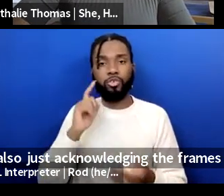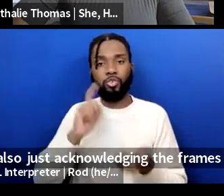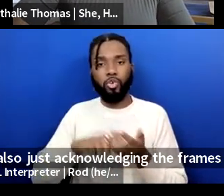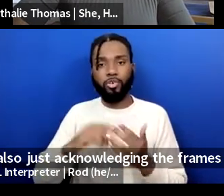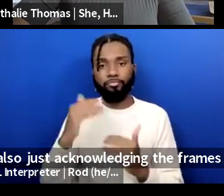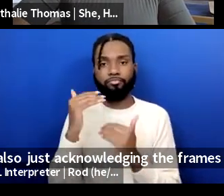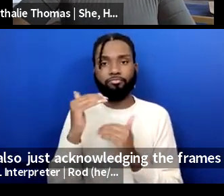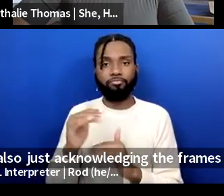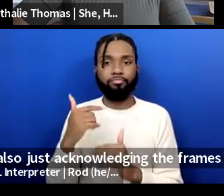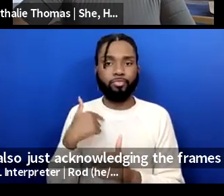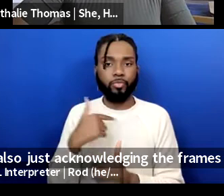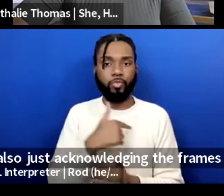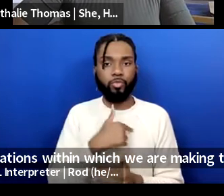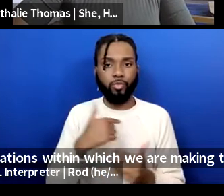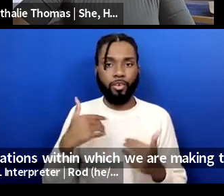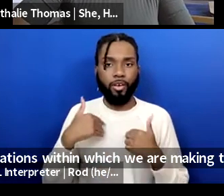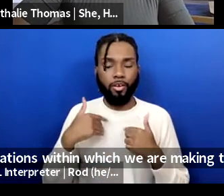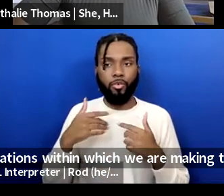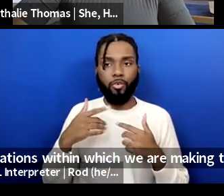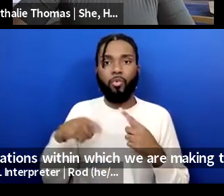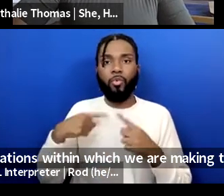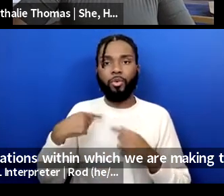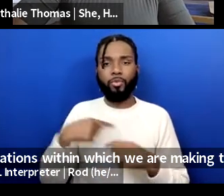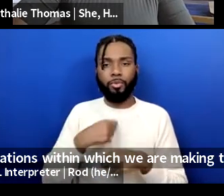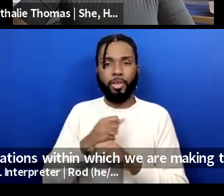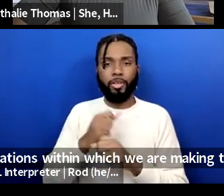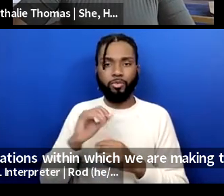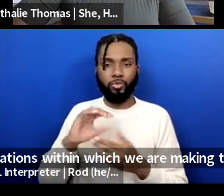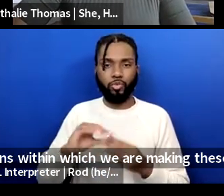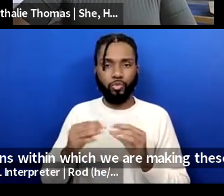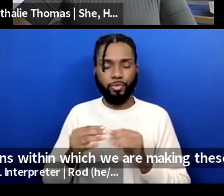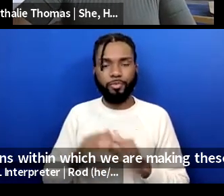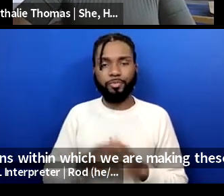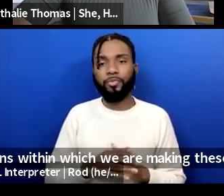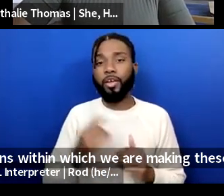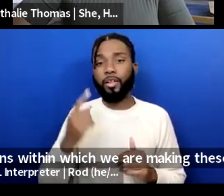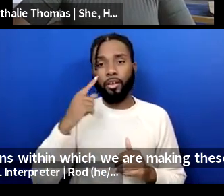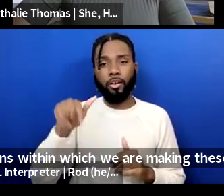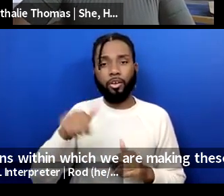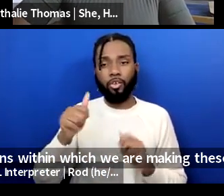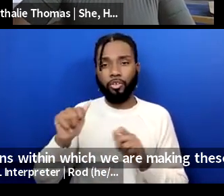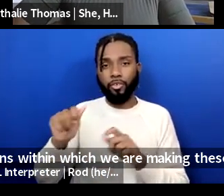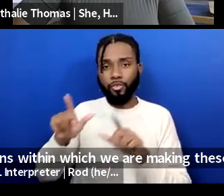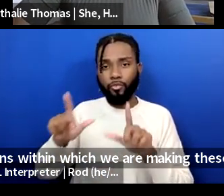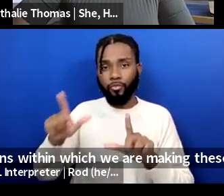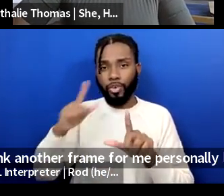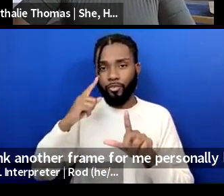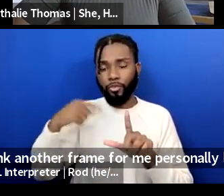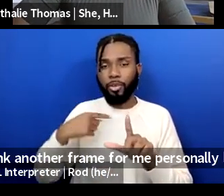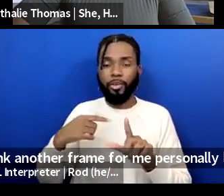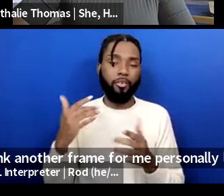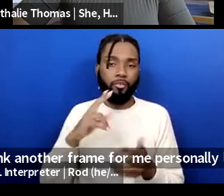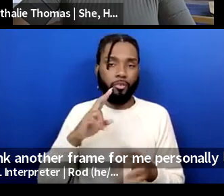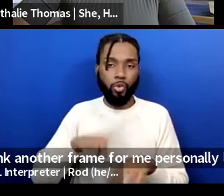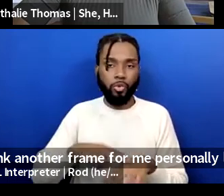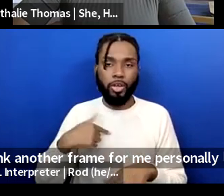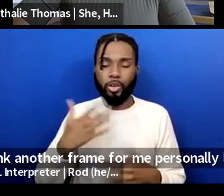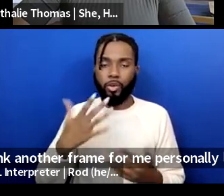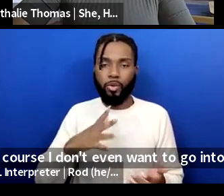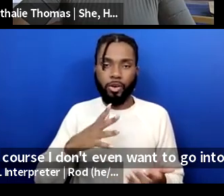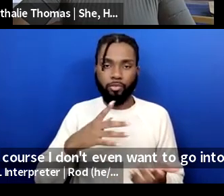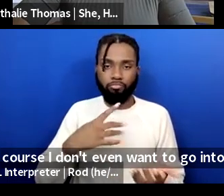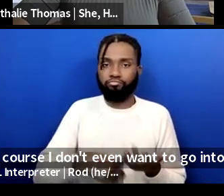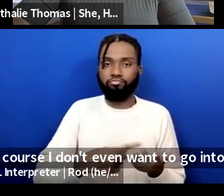which we are making these stories. And I think another frame for me personally, like, of course, I don't even want to go into funding because that is